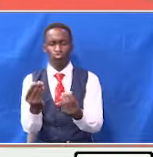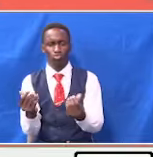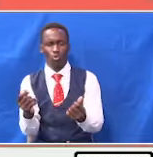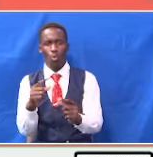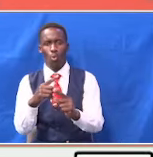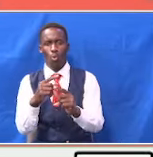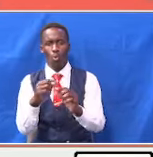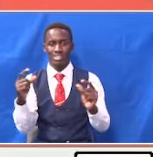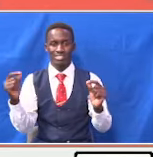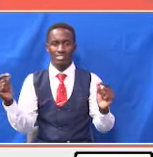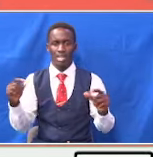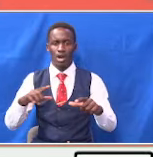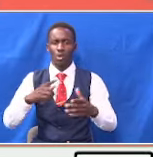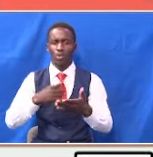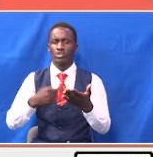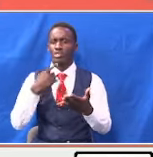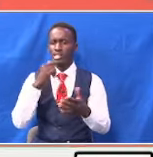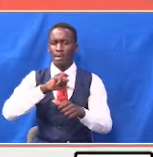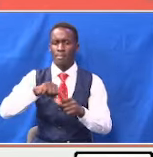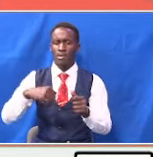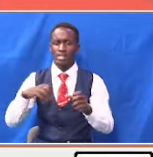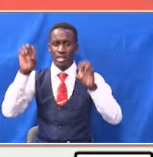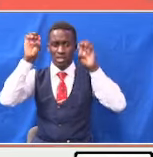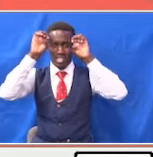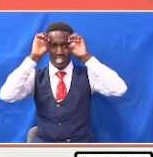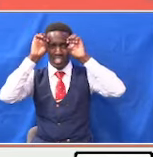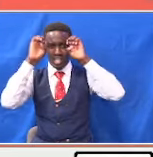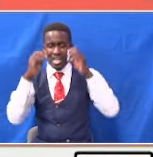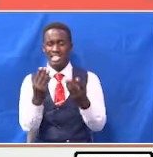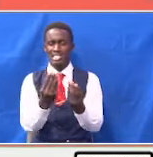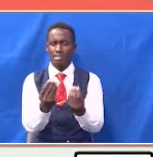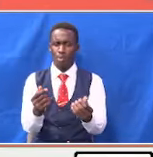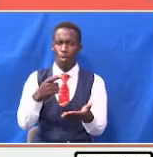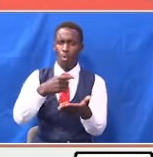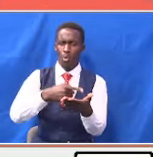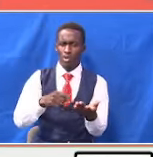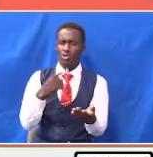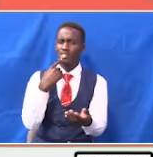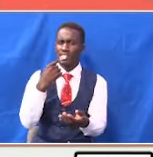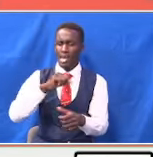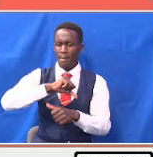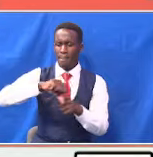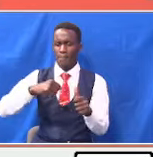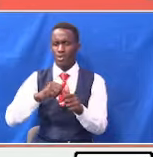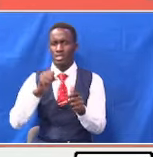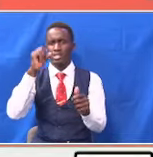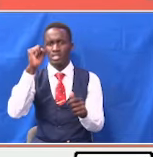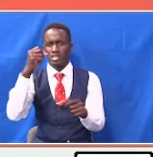this education issue in simple terms? What is it that you are saying about this shift?